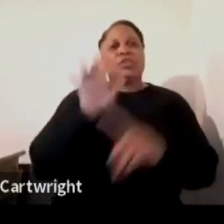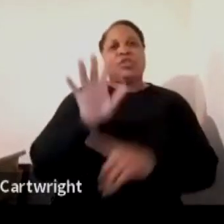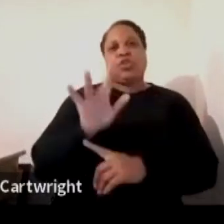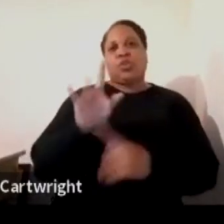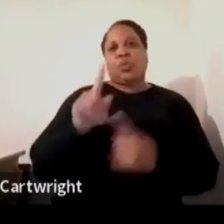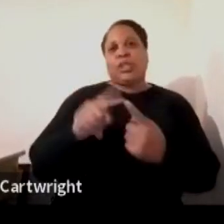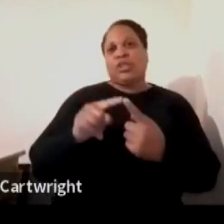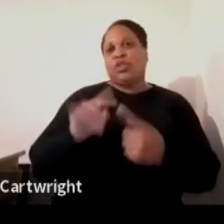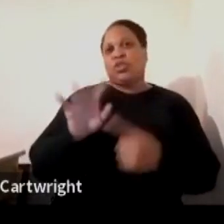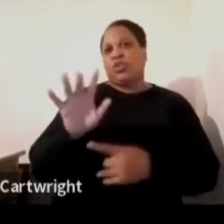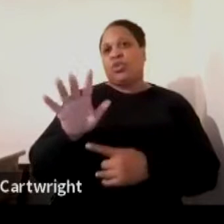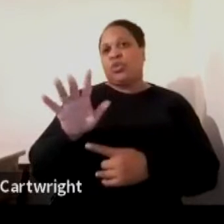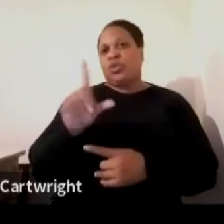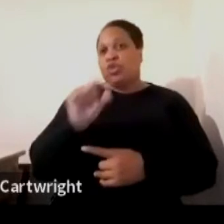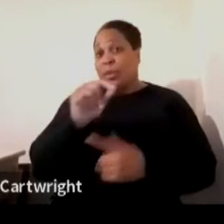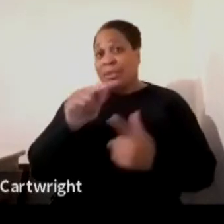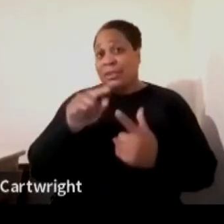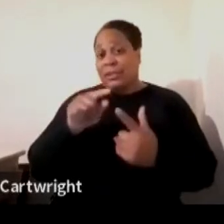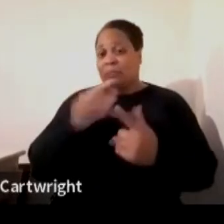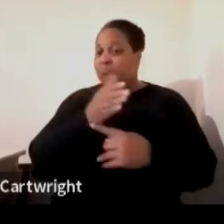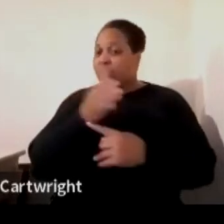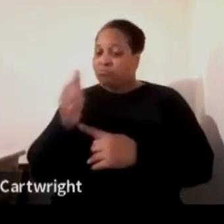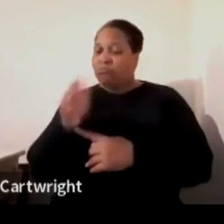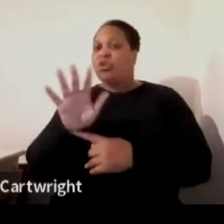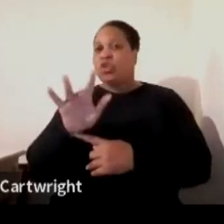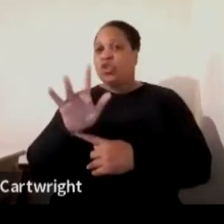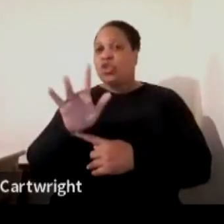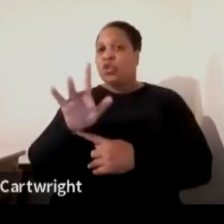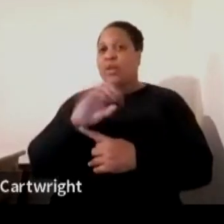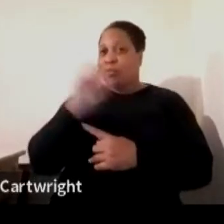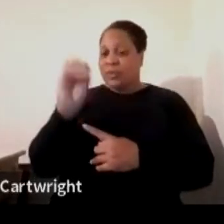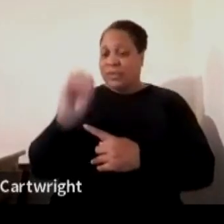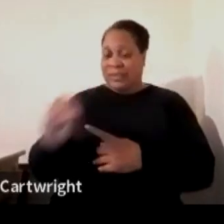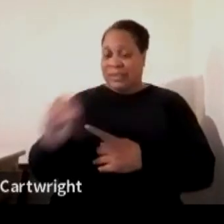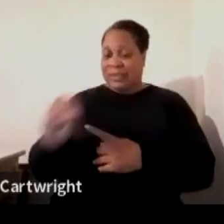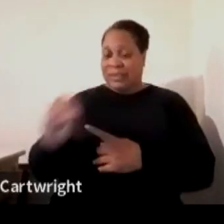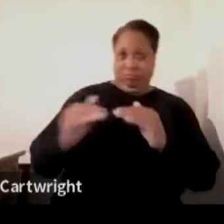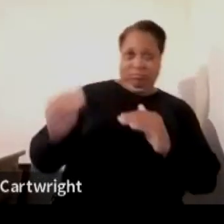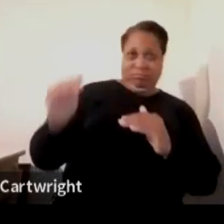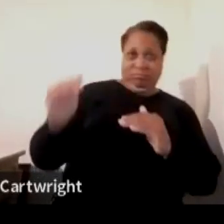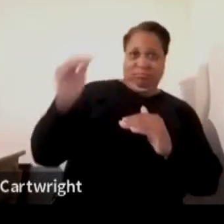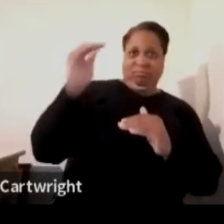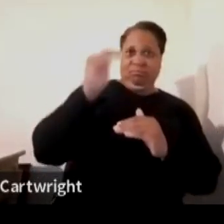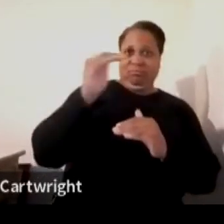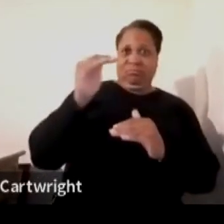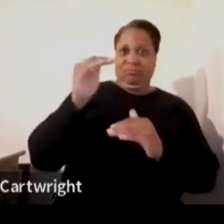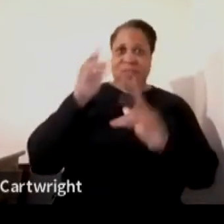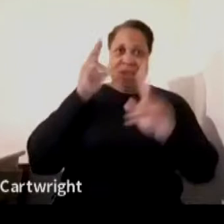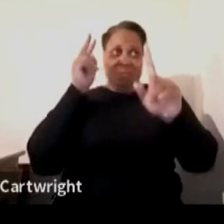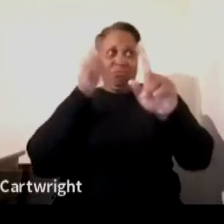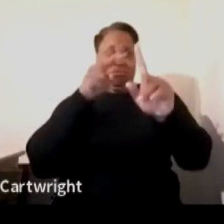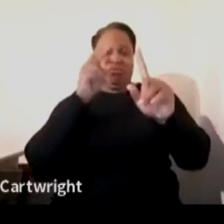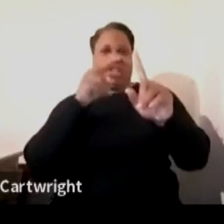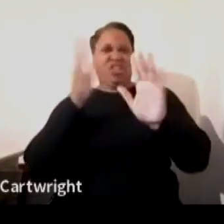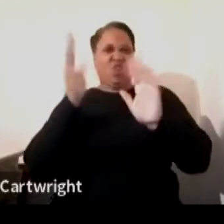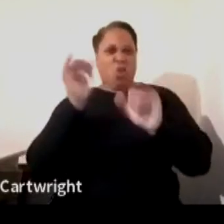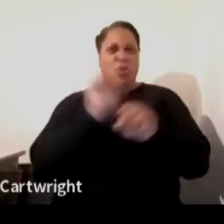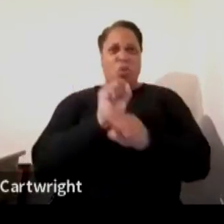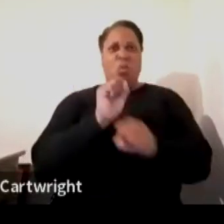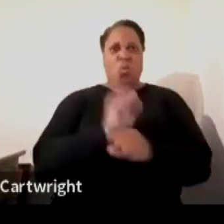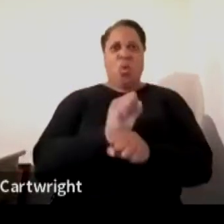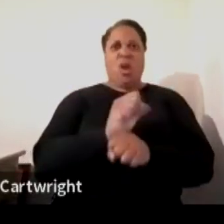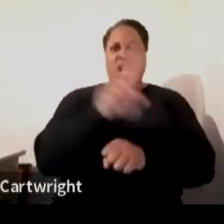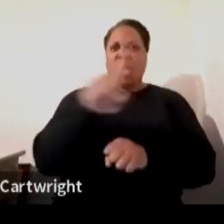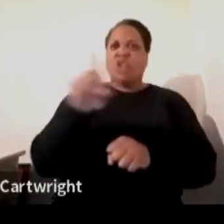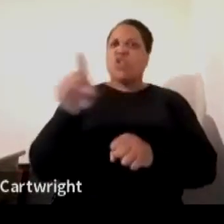That's what we're expecting in some testing in our side, and we're ready for that. And also to give you guys the